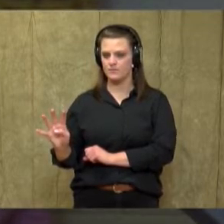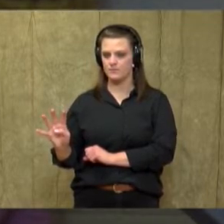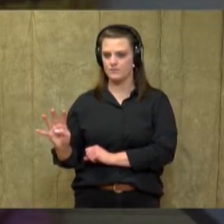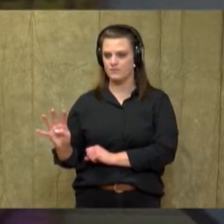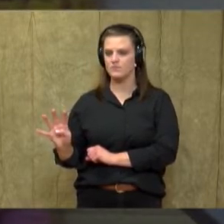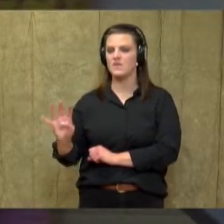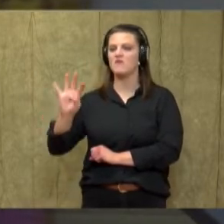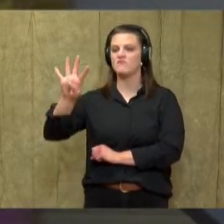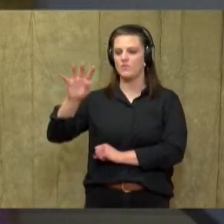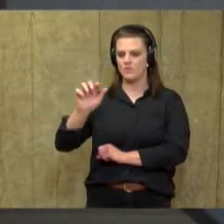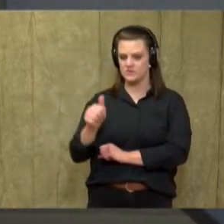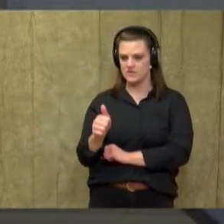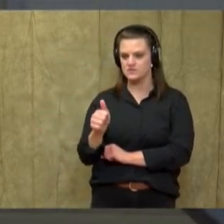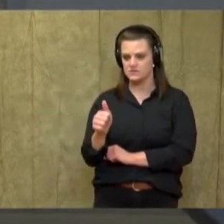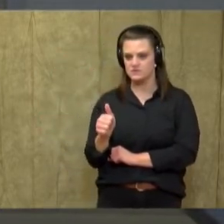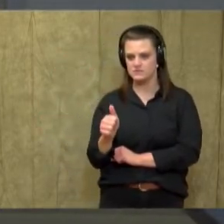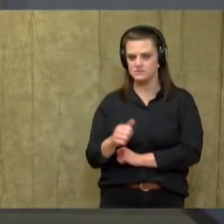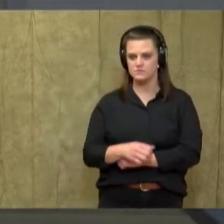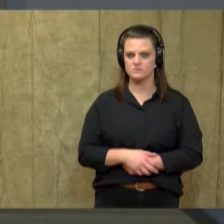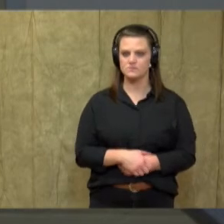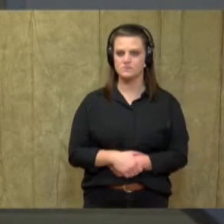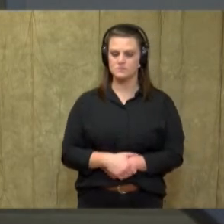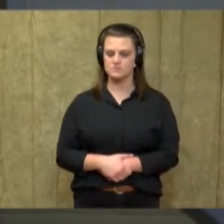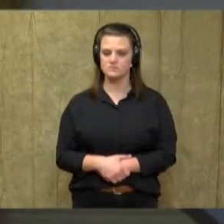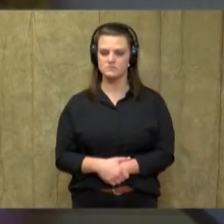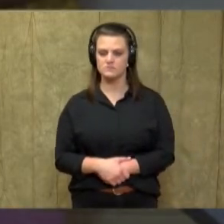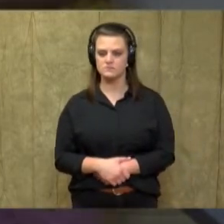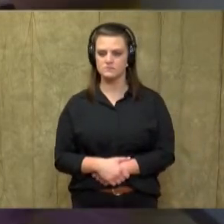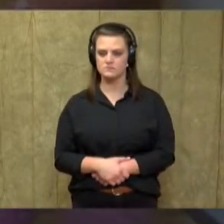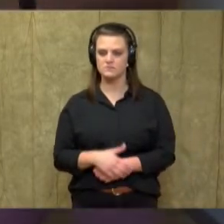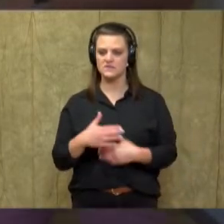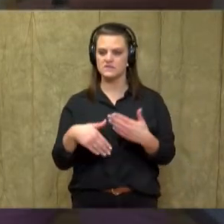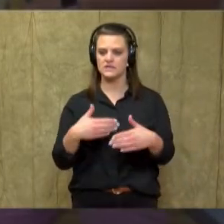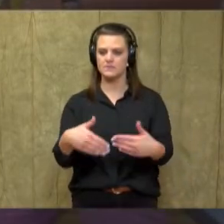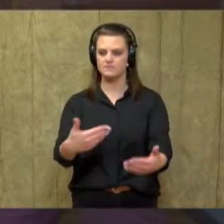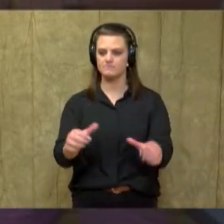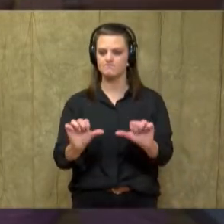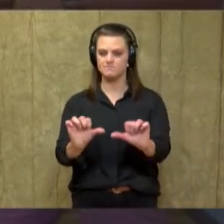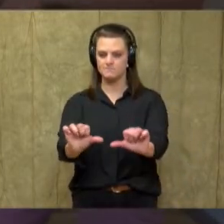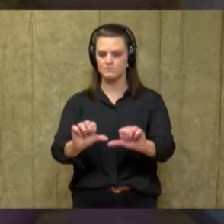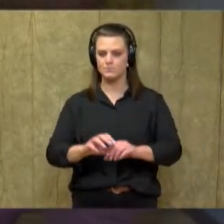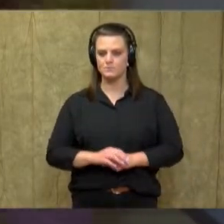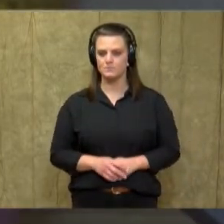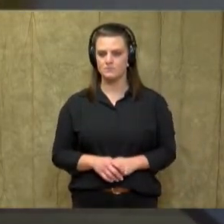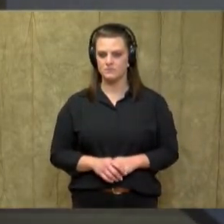0.44 tenths. All right, let's keep going.